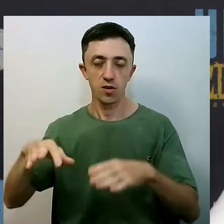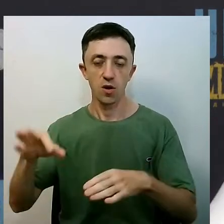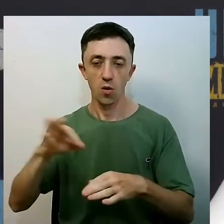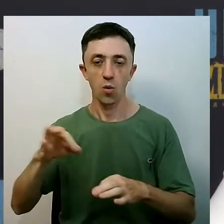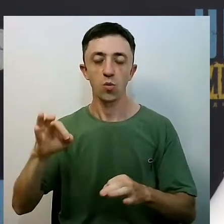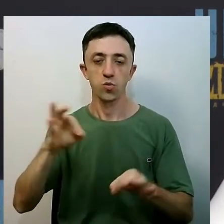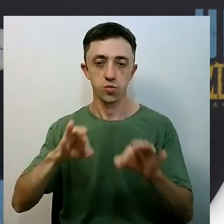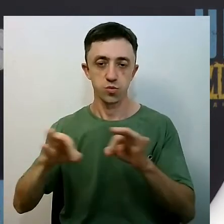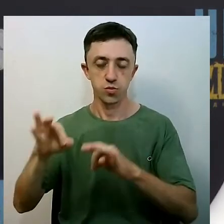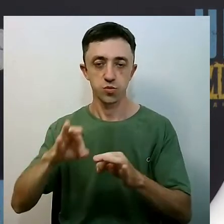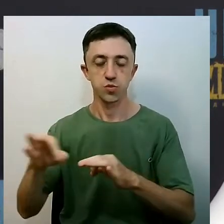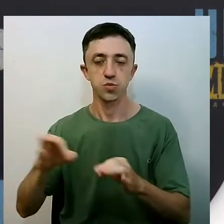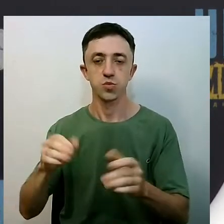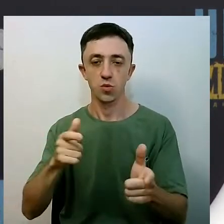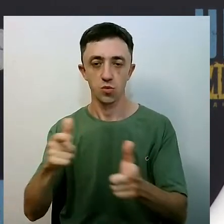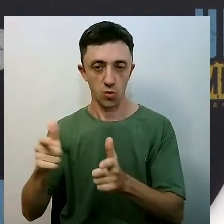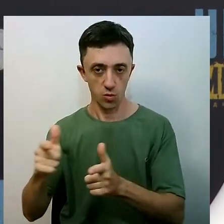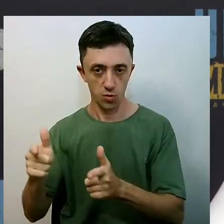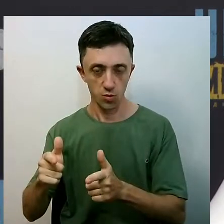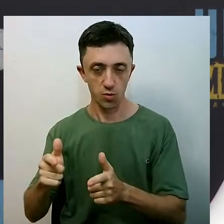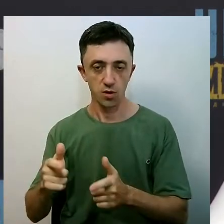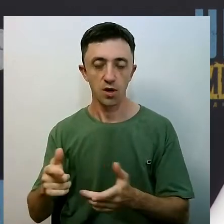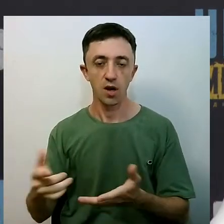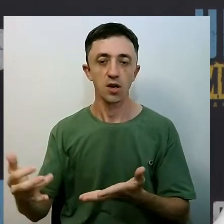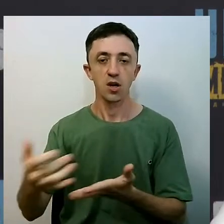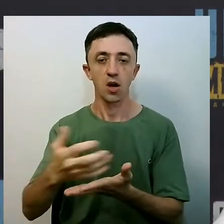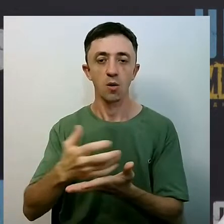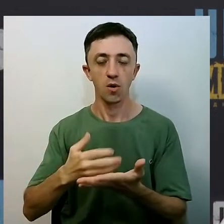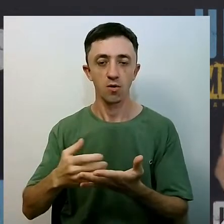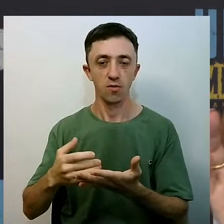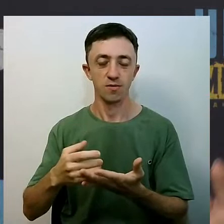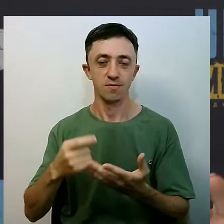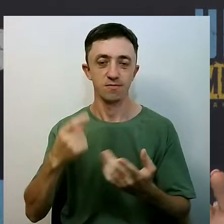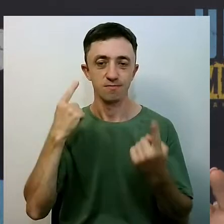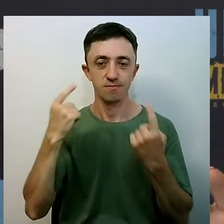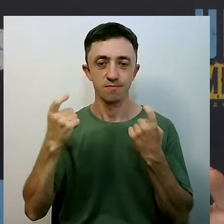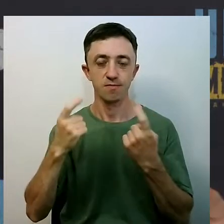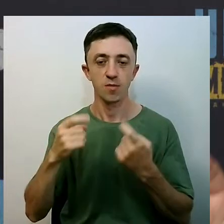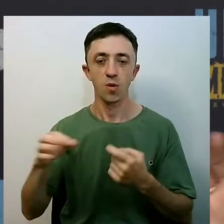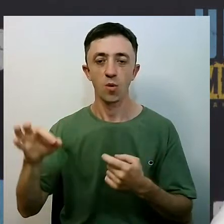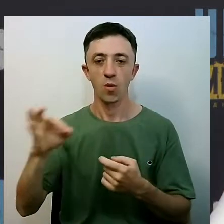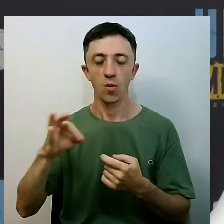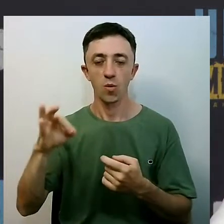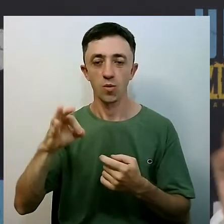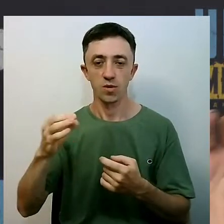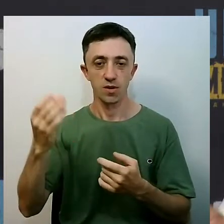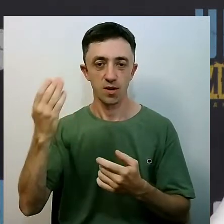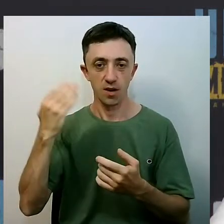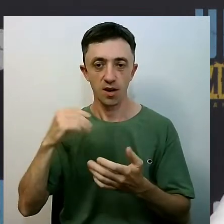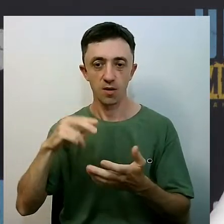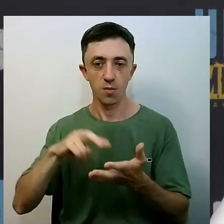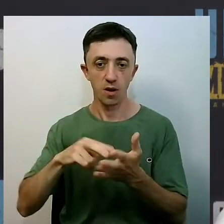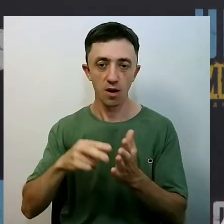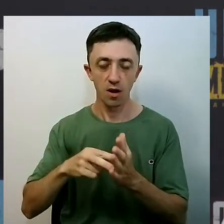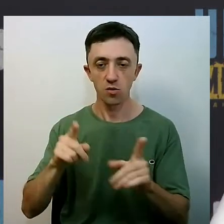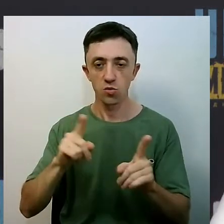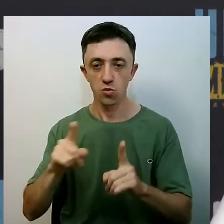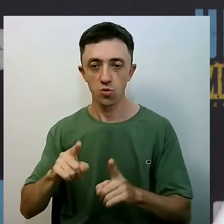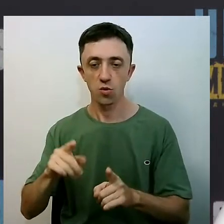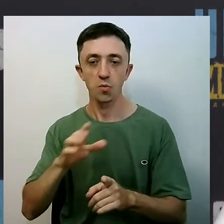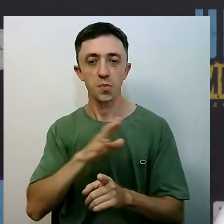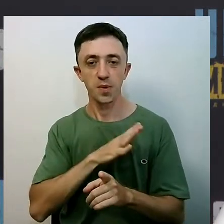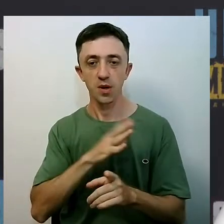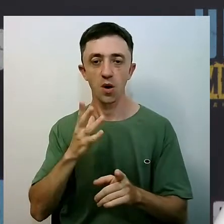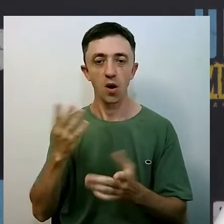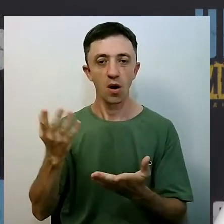But first, it should be developed following the decision of a head of a territorial community. For that, they need to